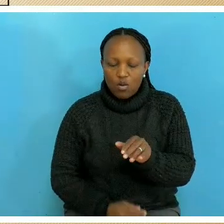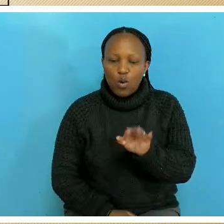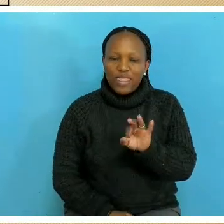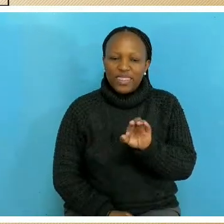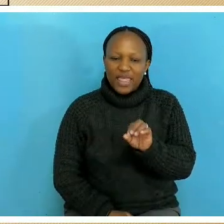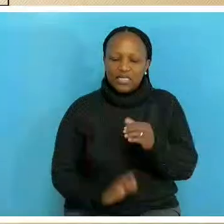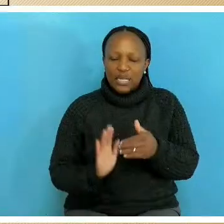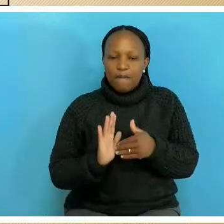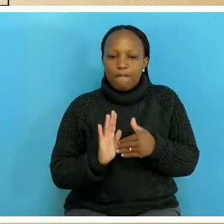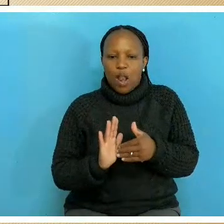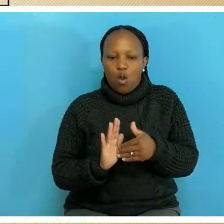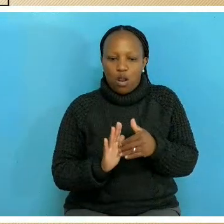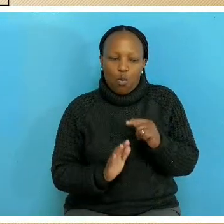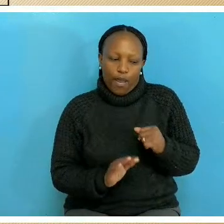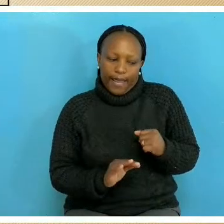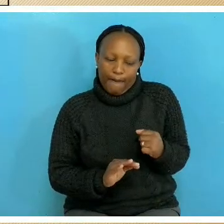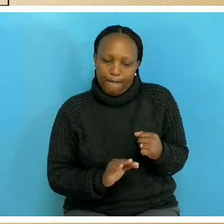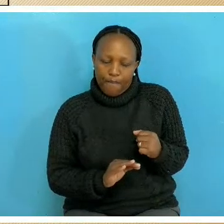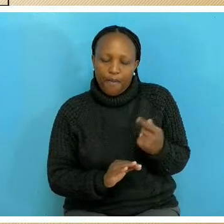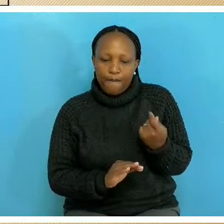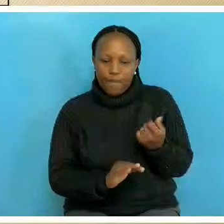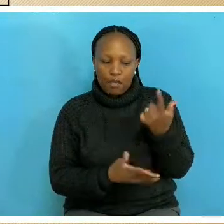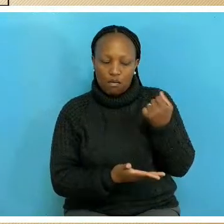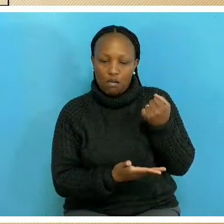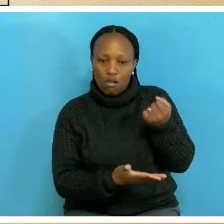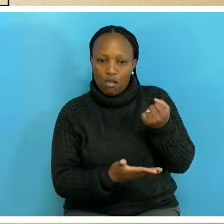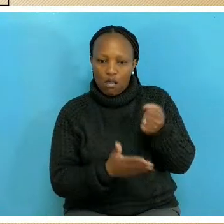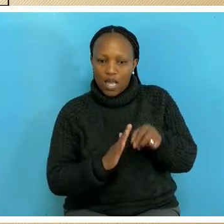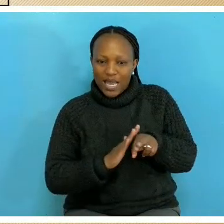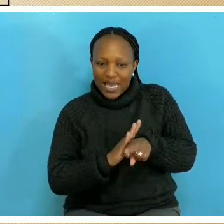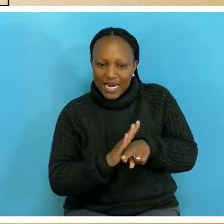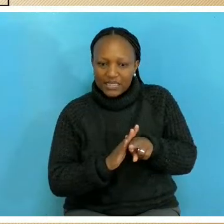million, where we try and cover the 5 regions through